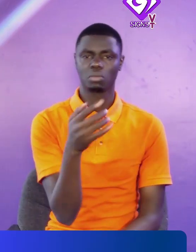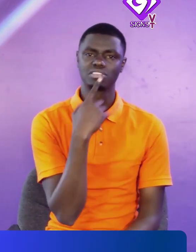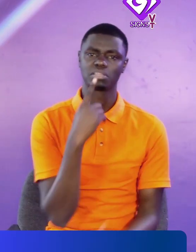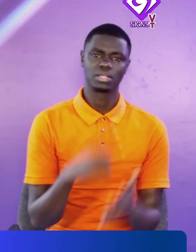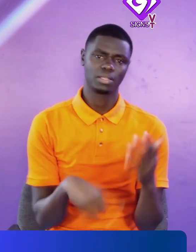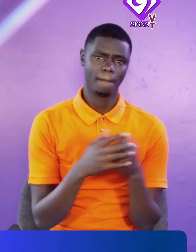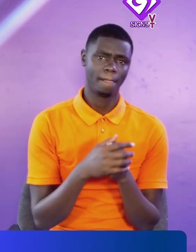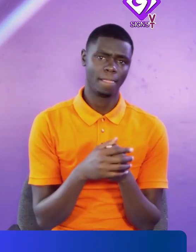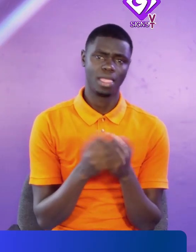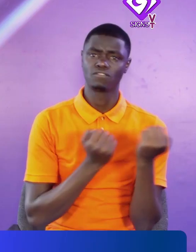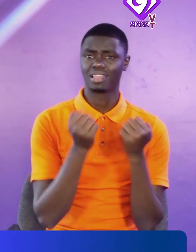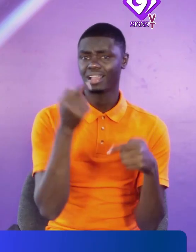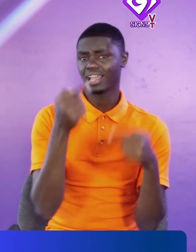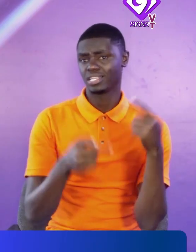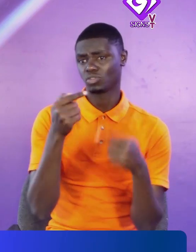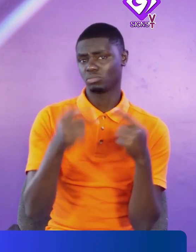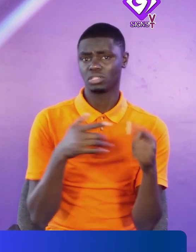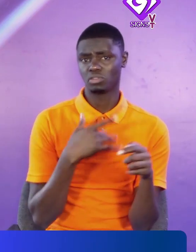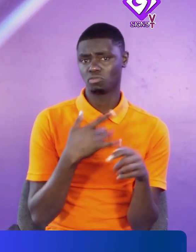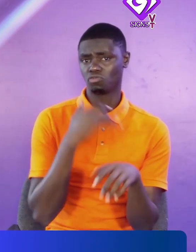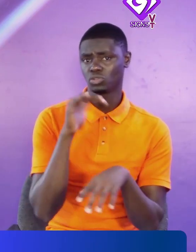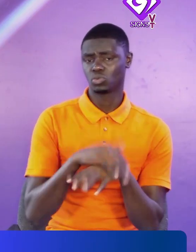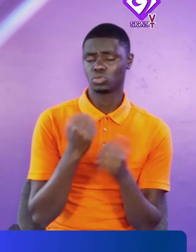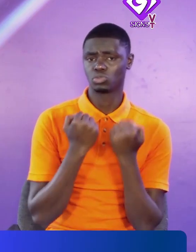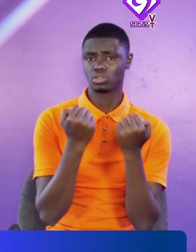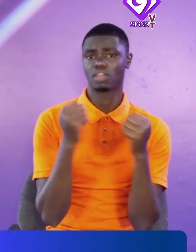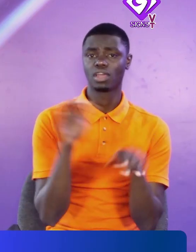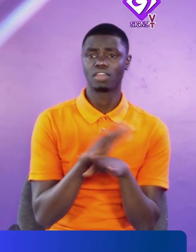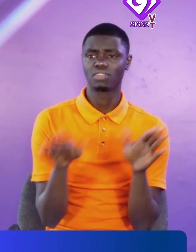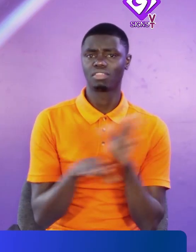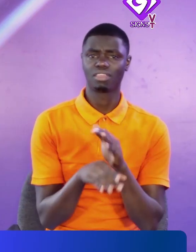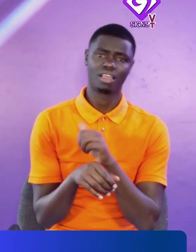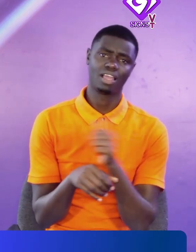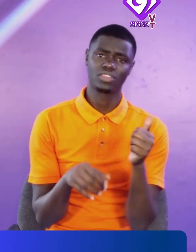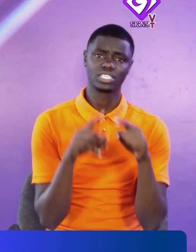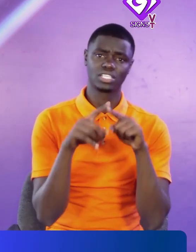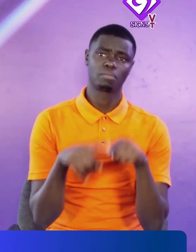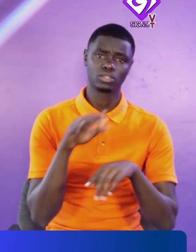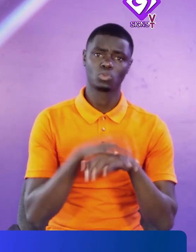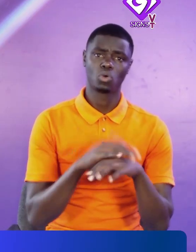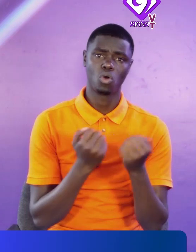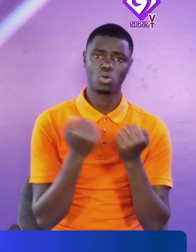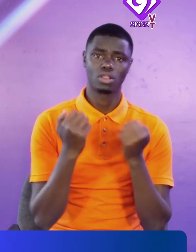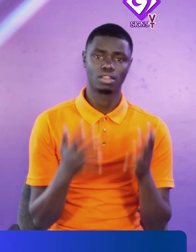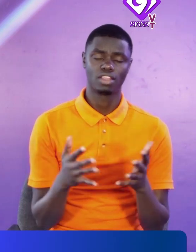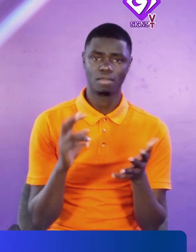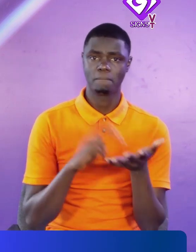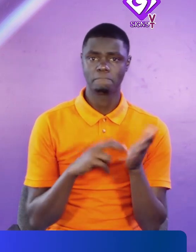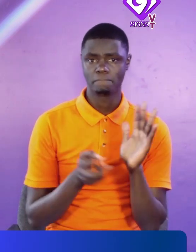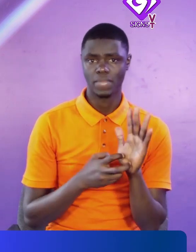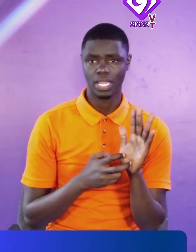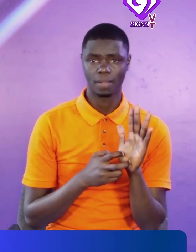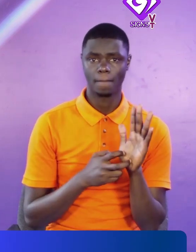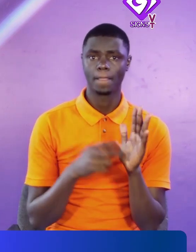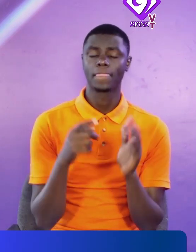is competitive and feels good to drive, everything else depends on the driver. Kumaanisha hii